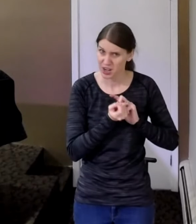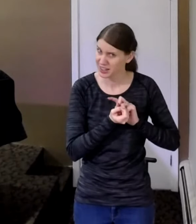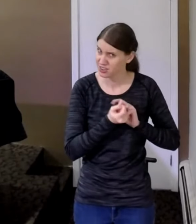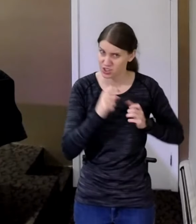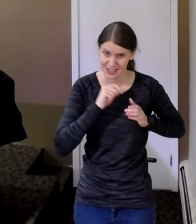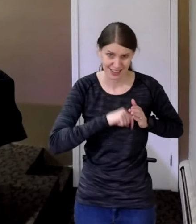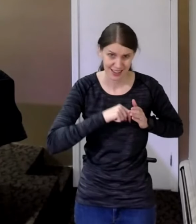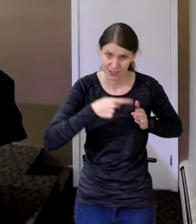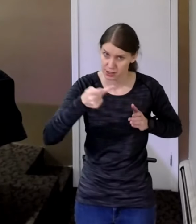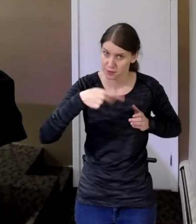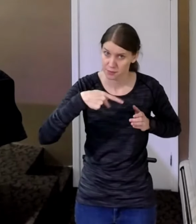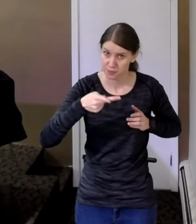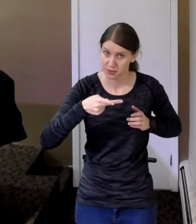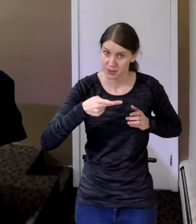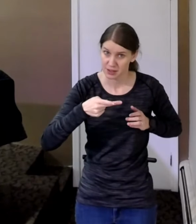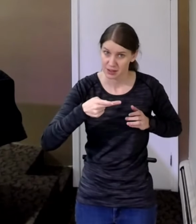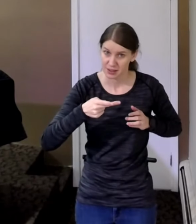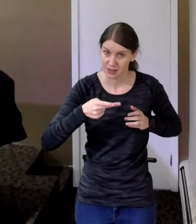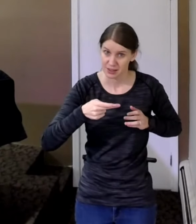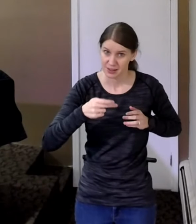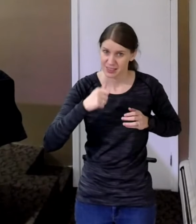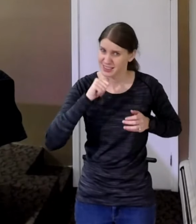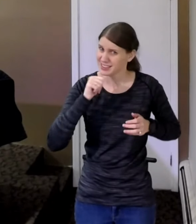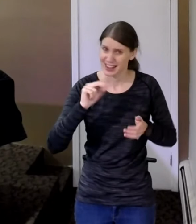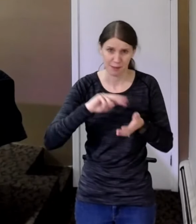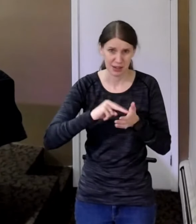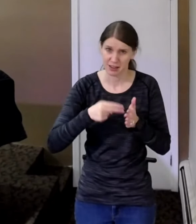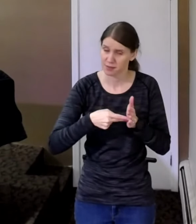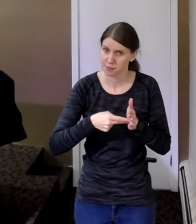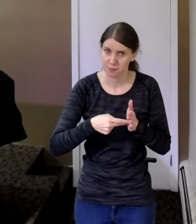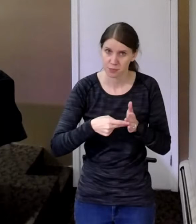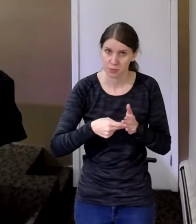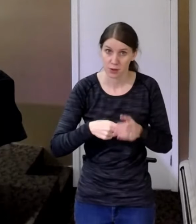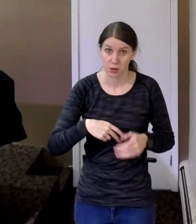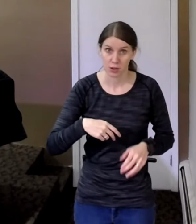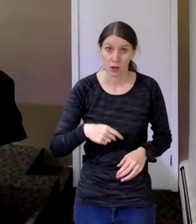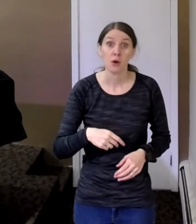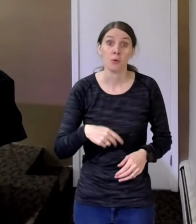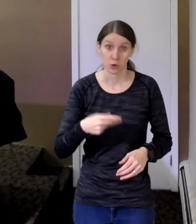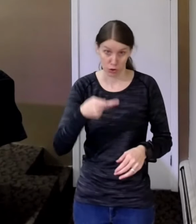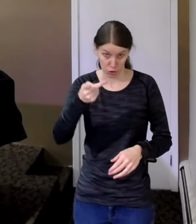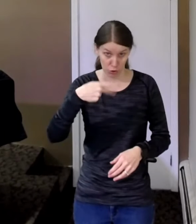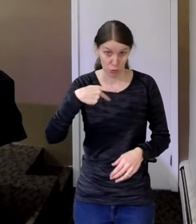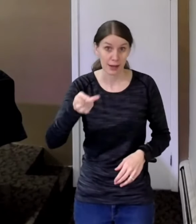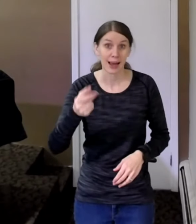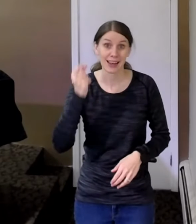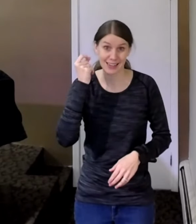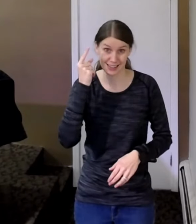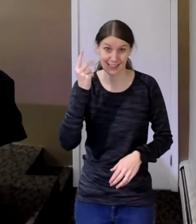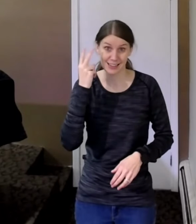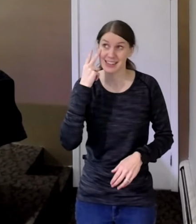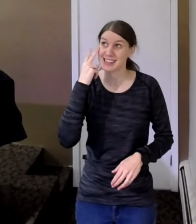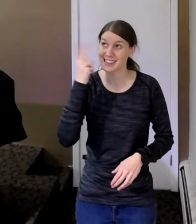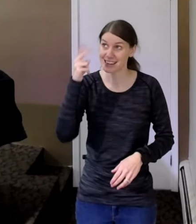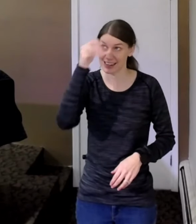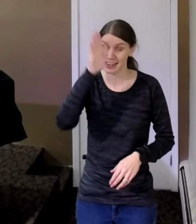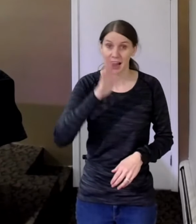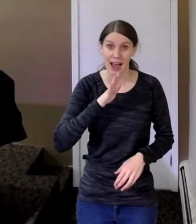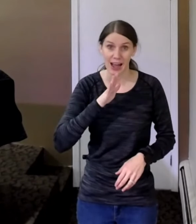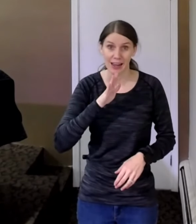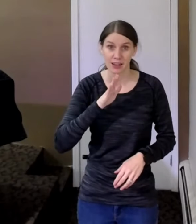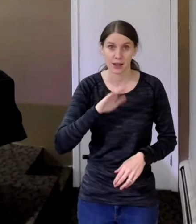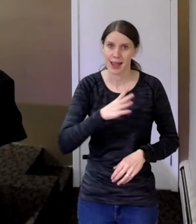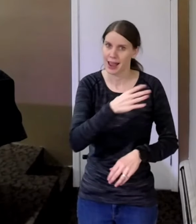then it's not served its purpose. In these things, we can see who God is, but we can also see how humans are.